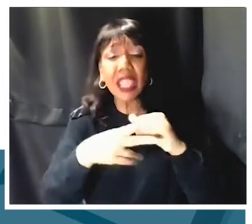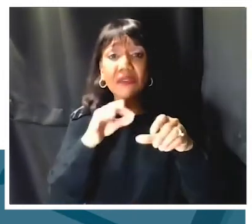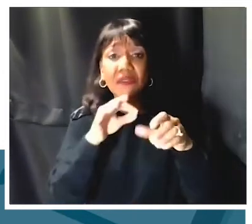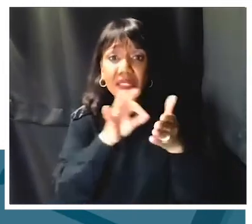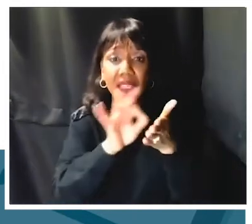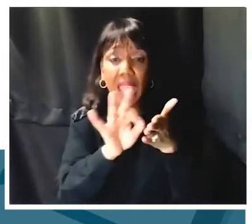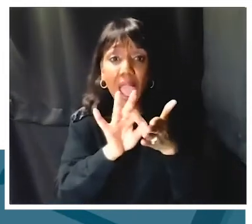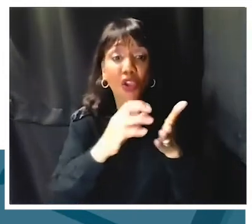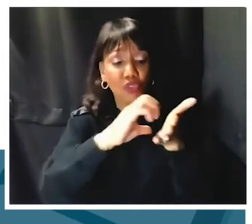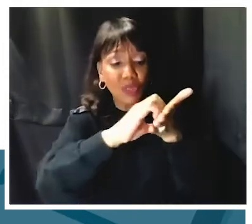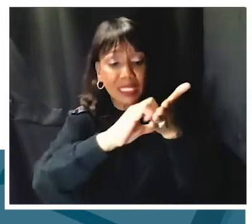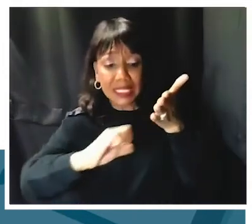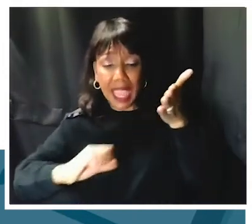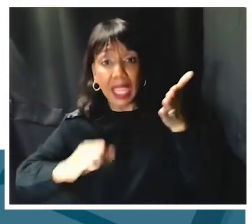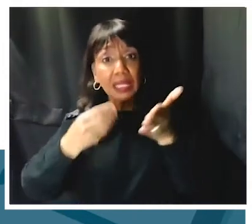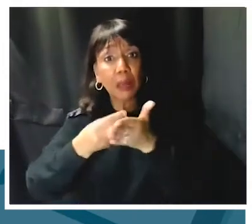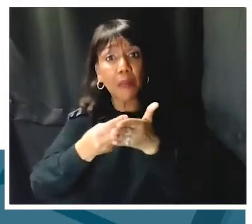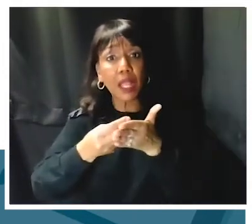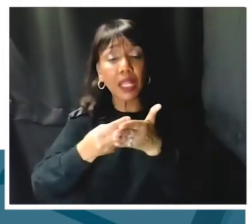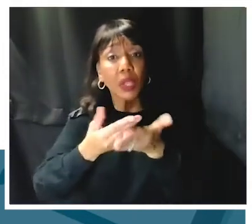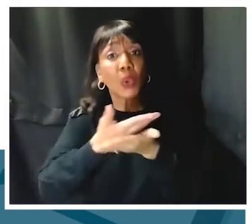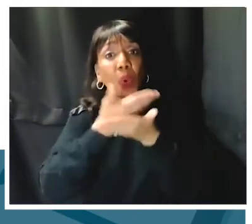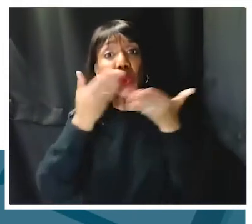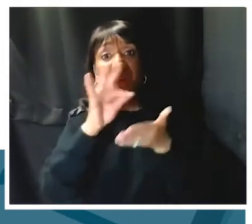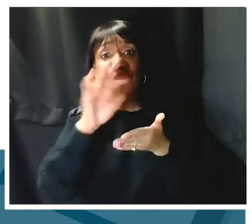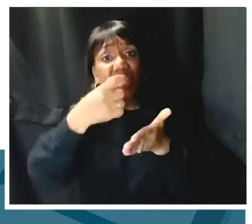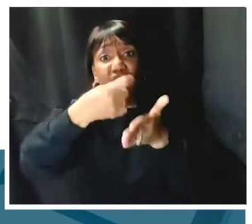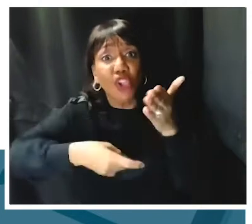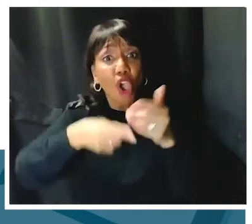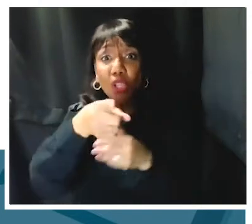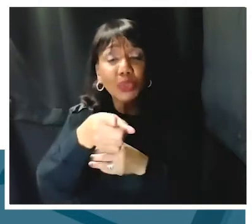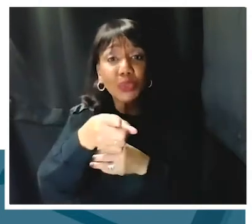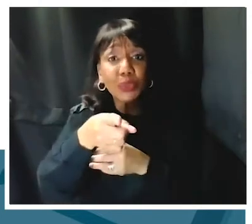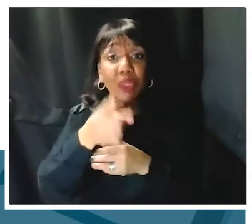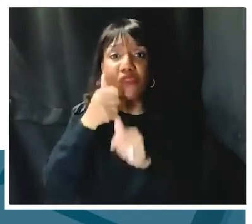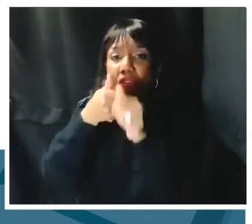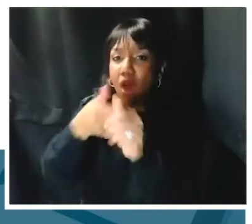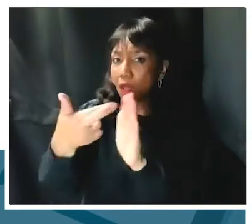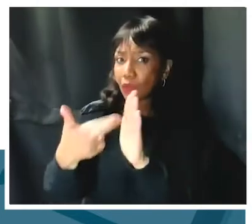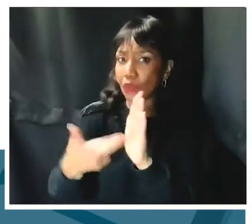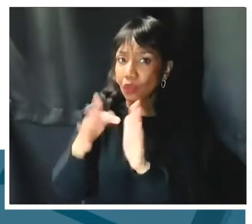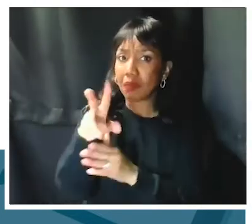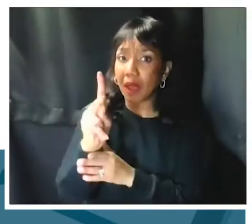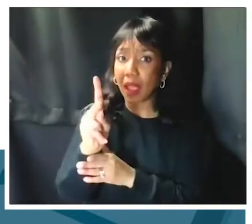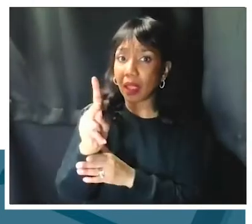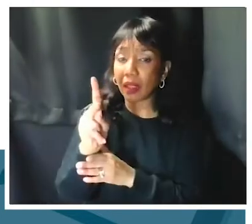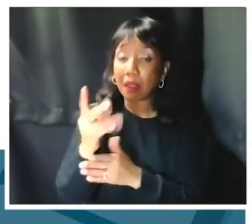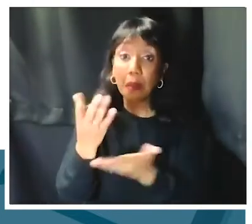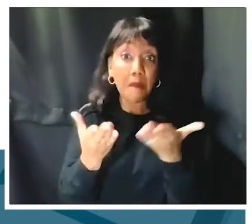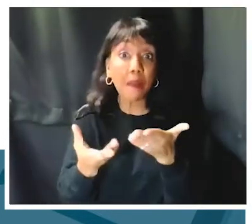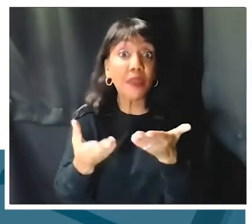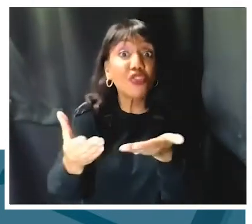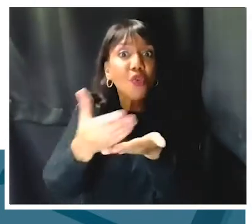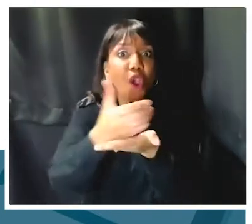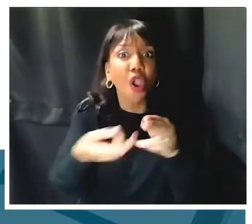money that you have saved with no fees if you abide by the rules of your bank. In fact, you may have